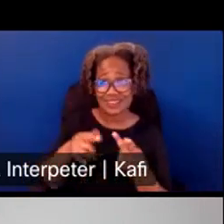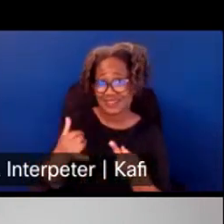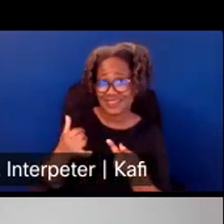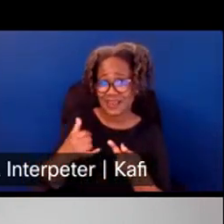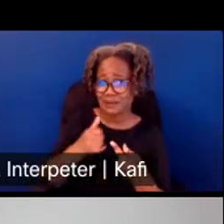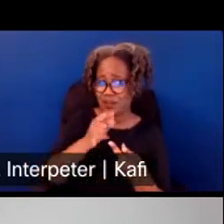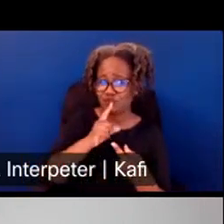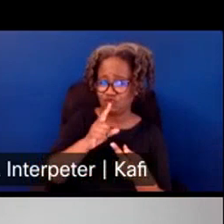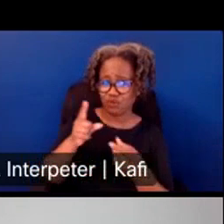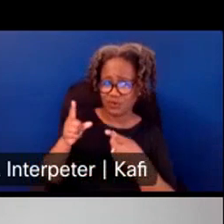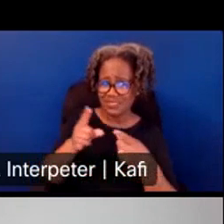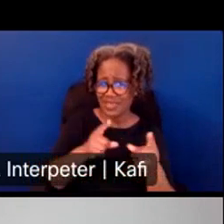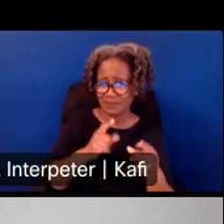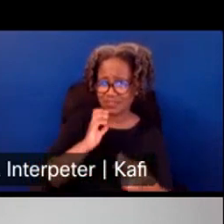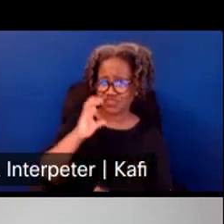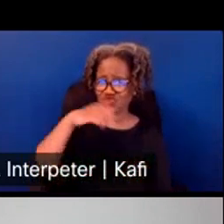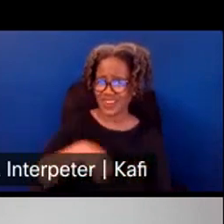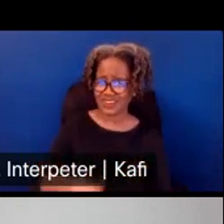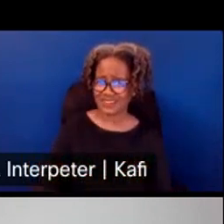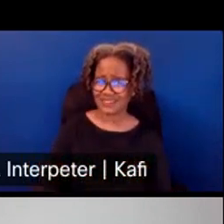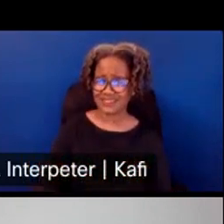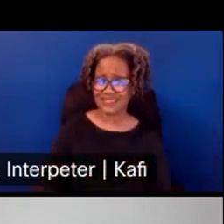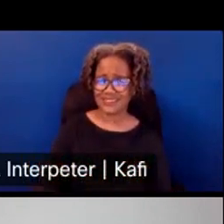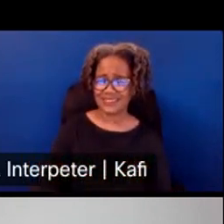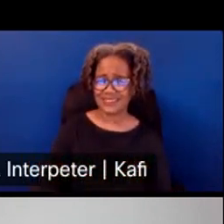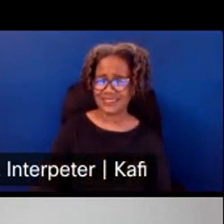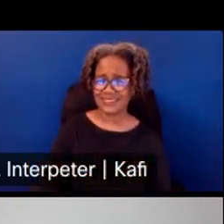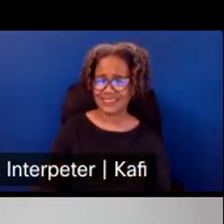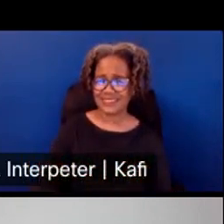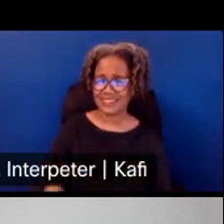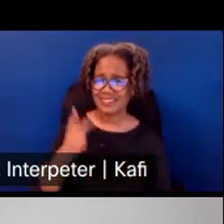very strange. Let's see.